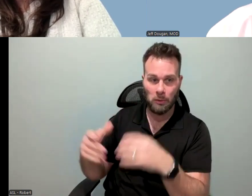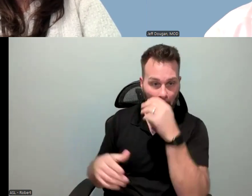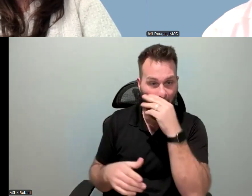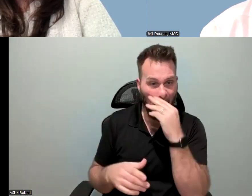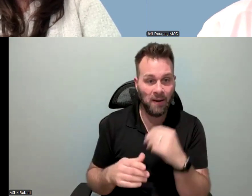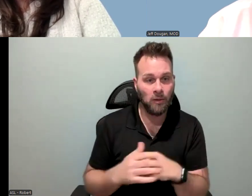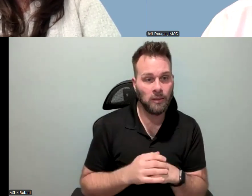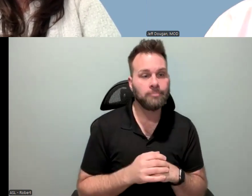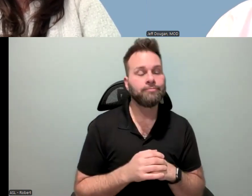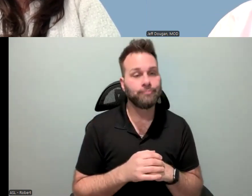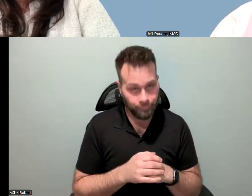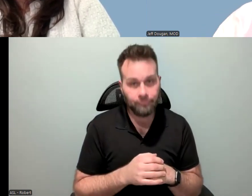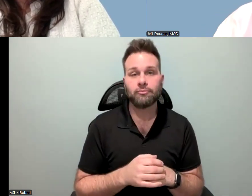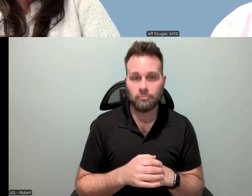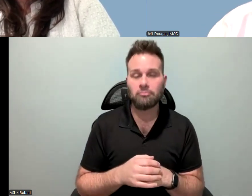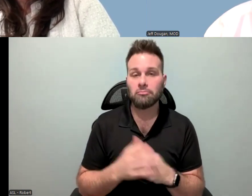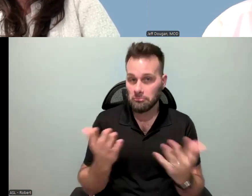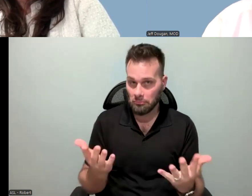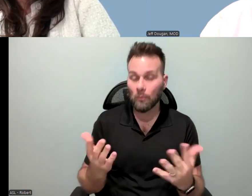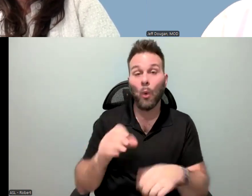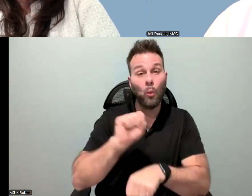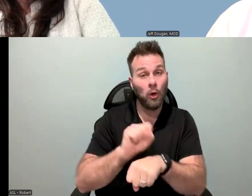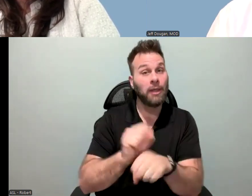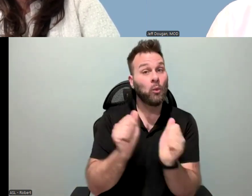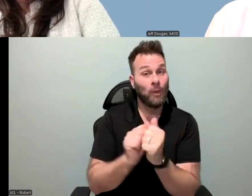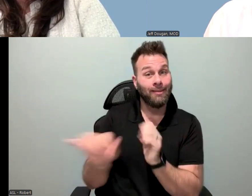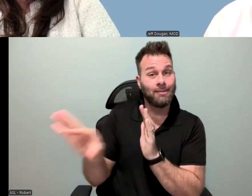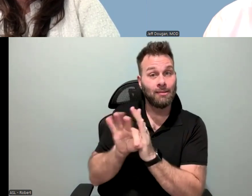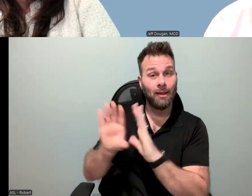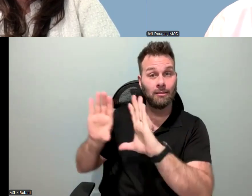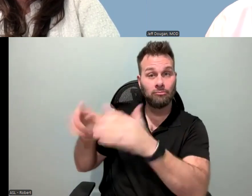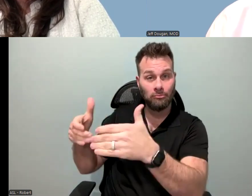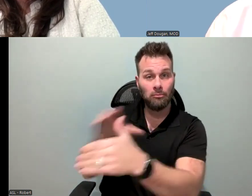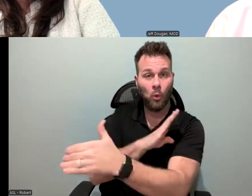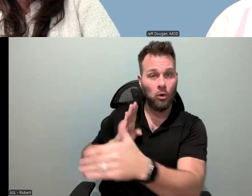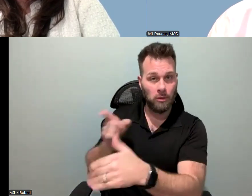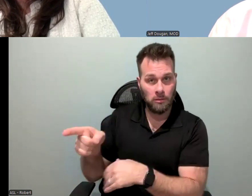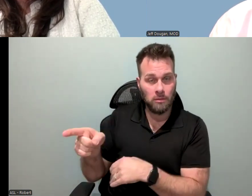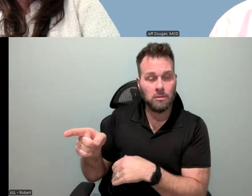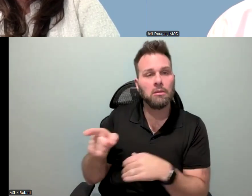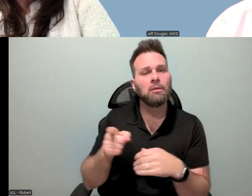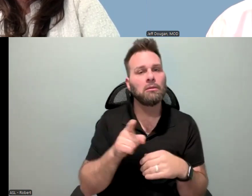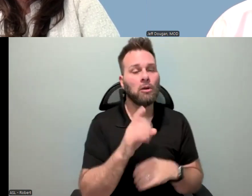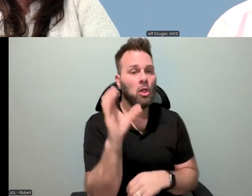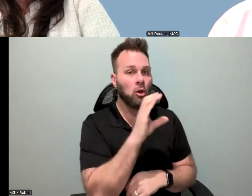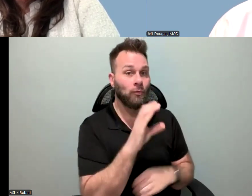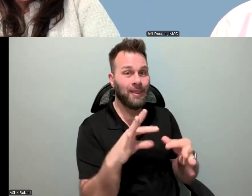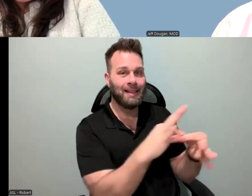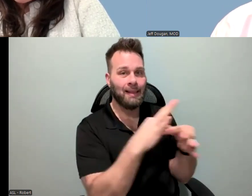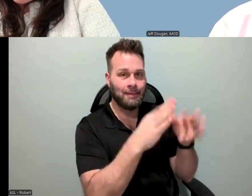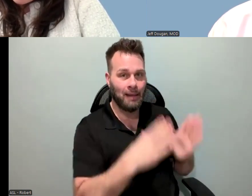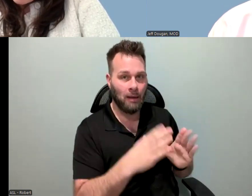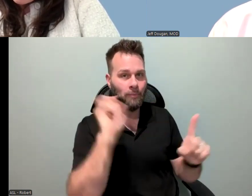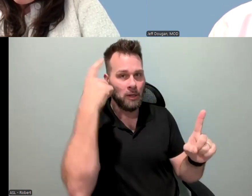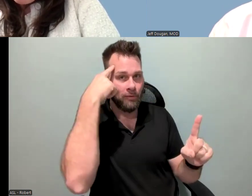Well, I would think that working with your select board, finding your liaison from your governing body, right? For you, it's the